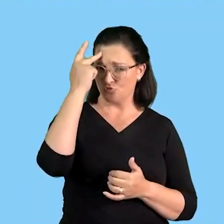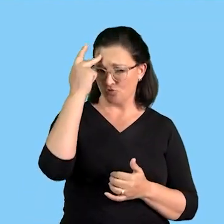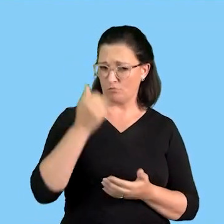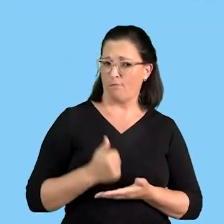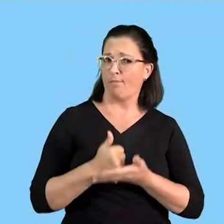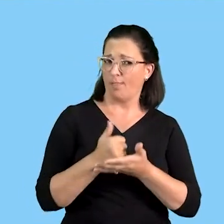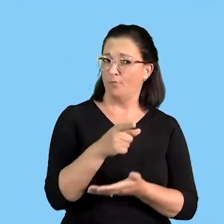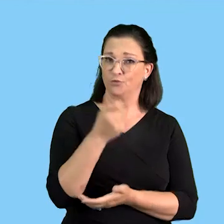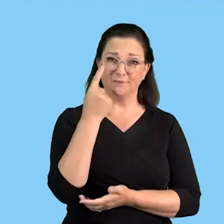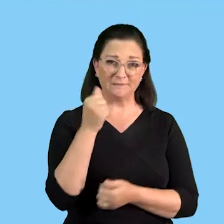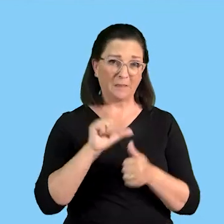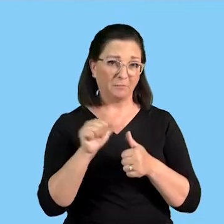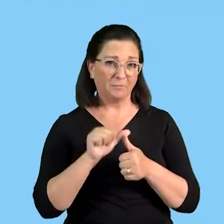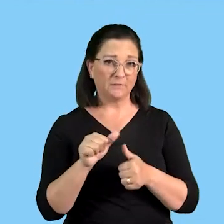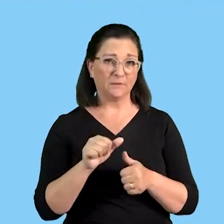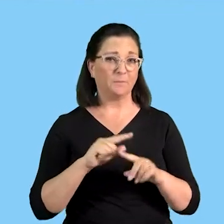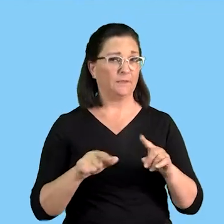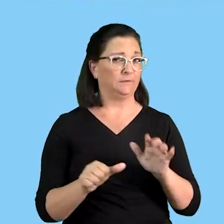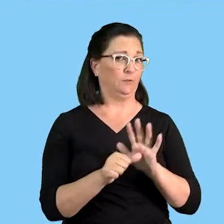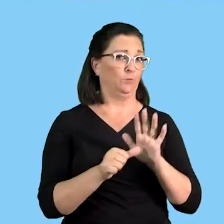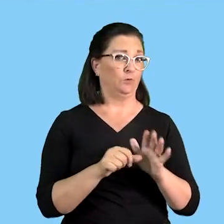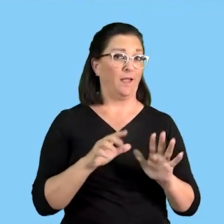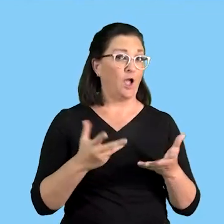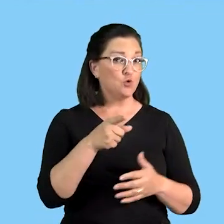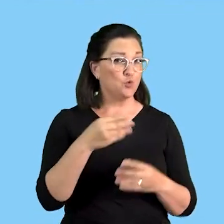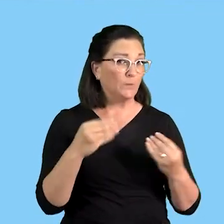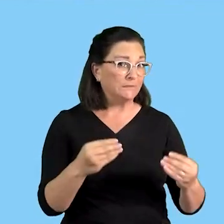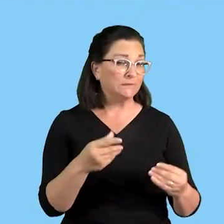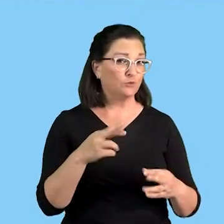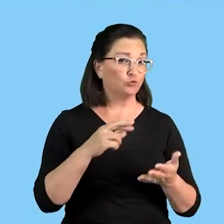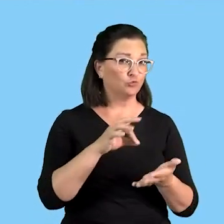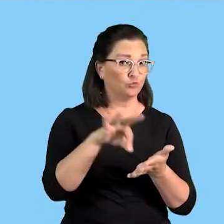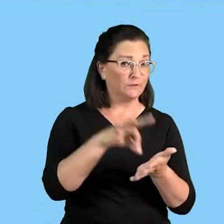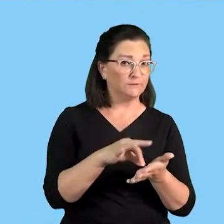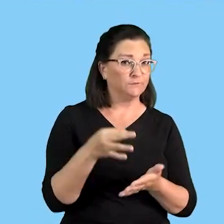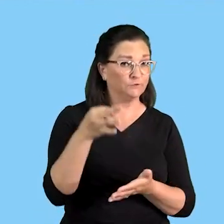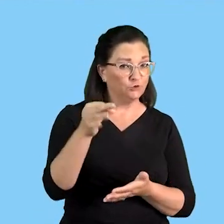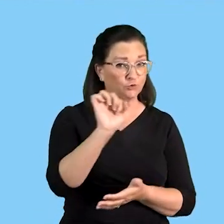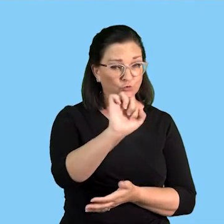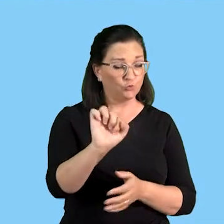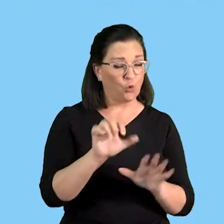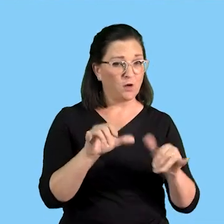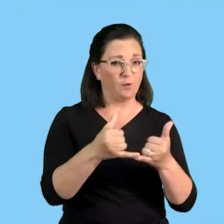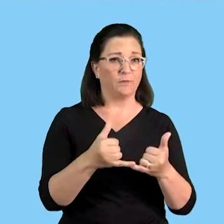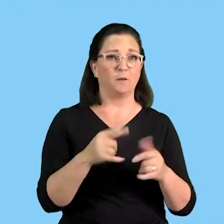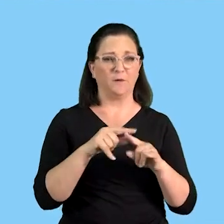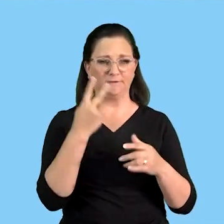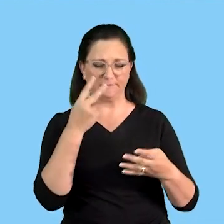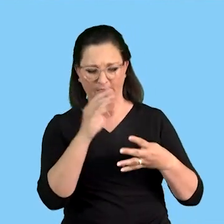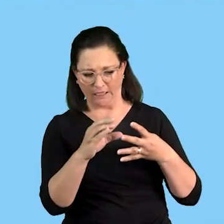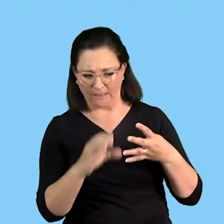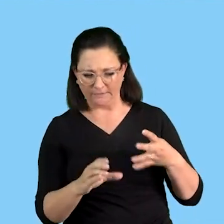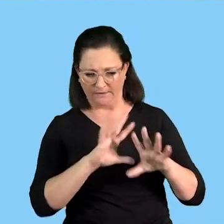your knowledge. And remember, this is very key because you should use it to register your company one day and make the wise decision. Look into